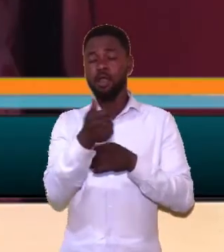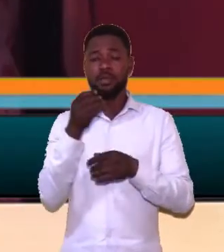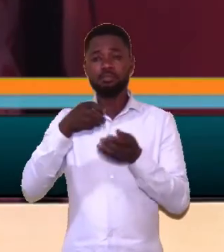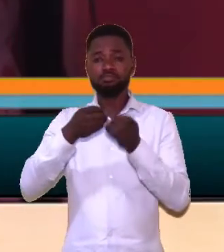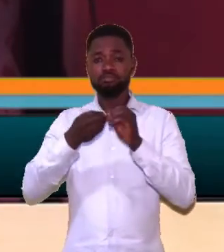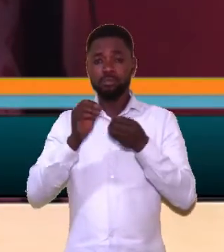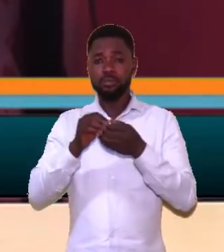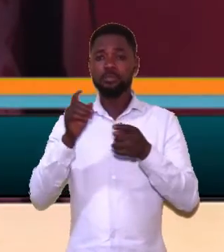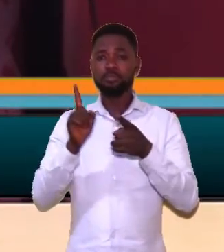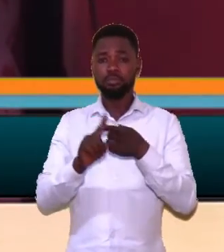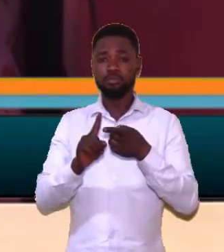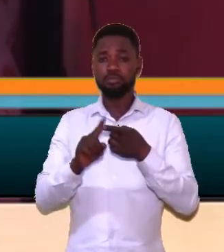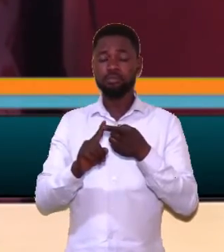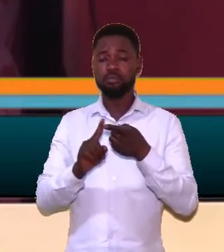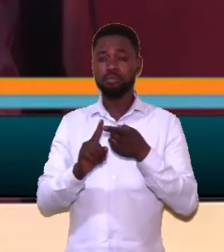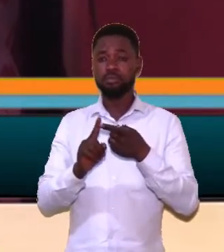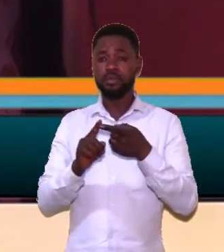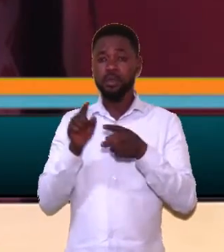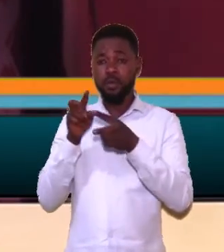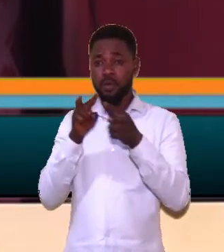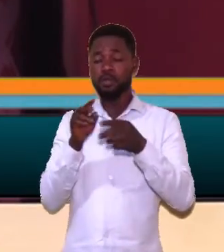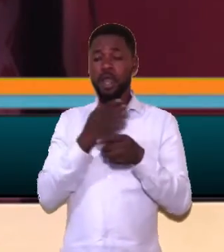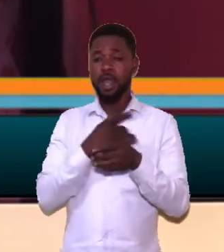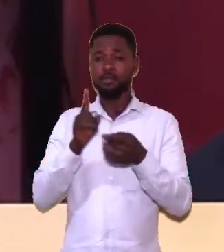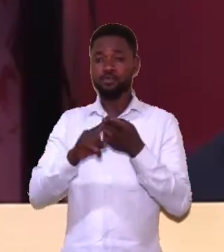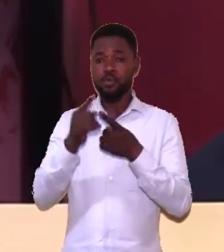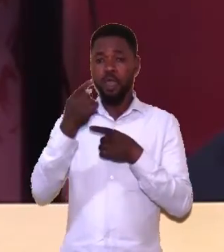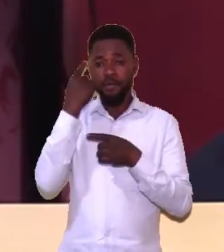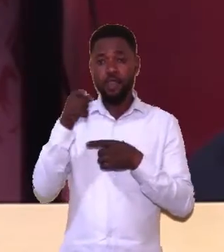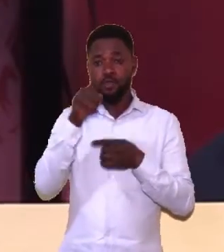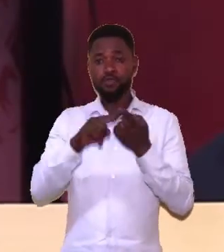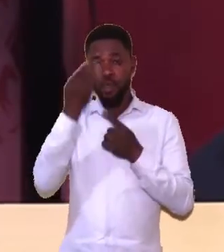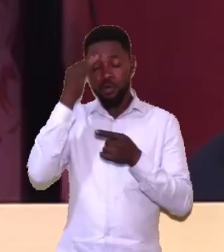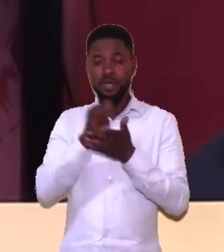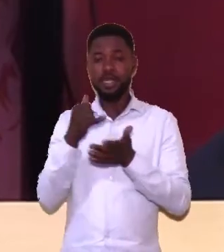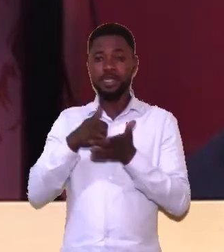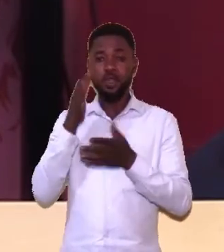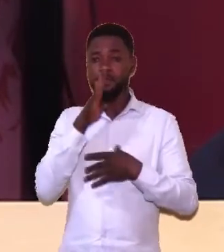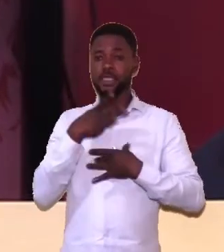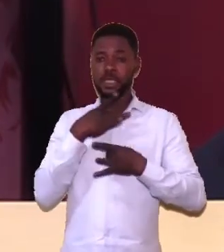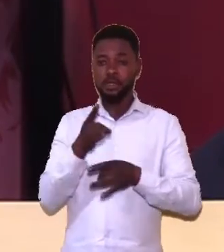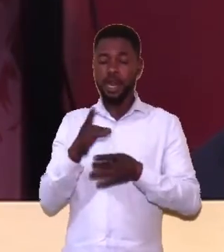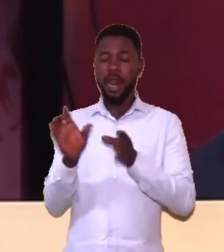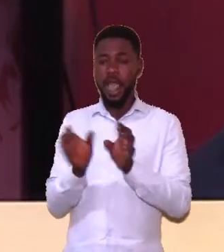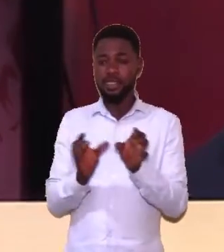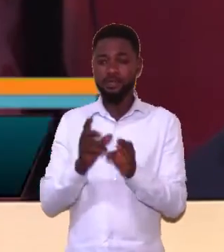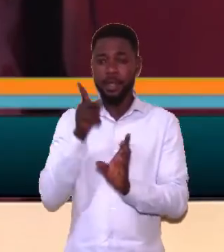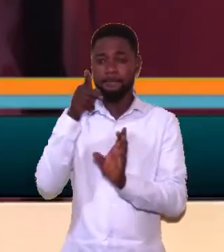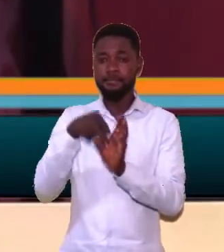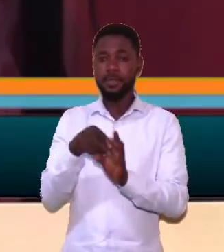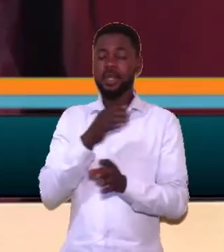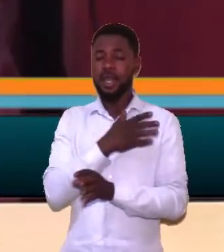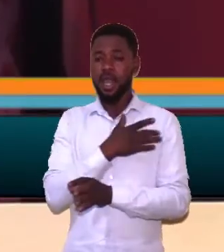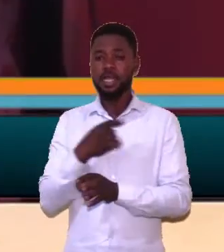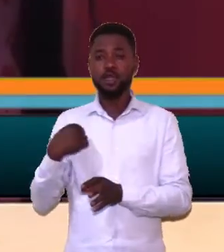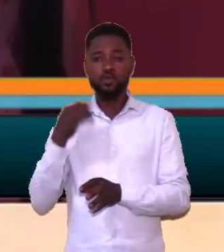the online, the offline, blended learning. So we'll be prepping you, and we want you to know that it's going to be fun, it's going to be interesting, it's